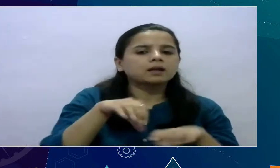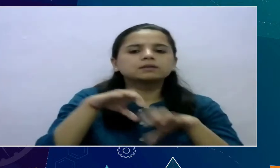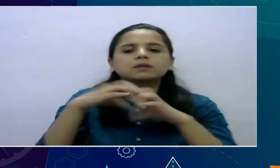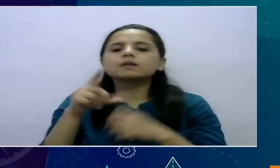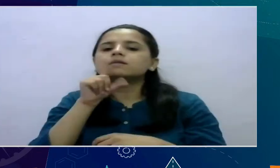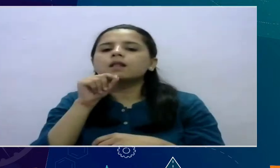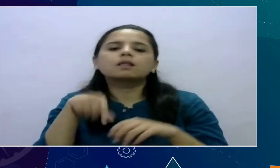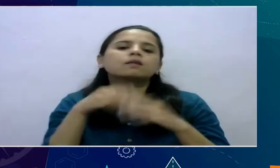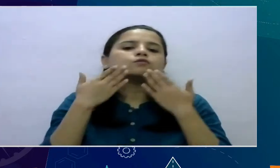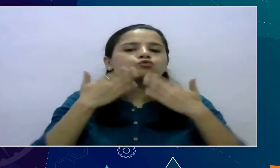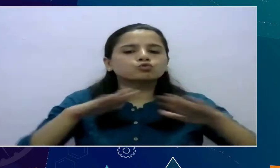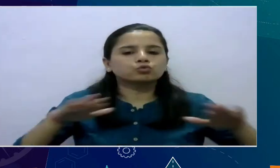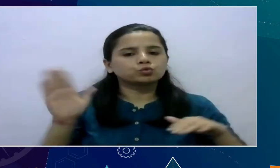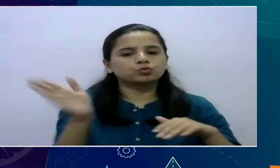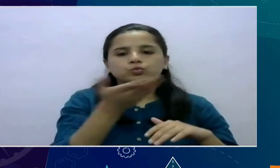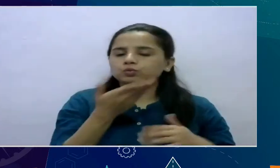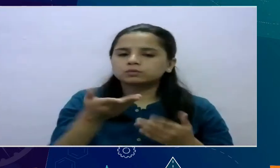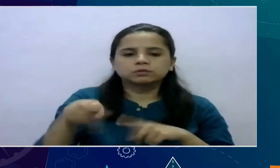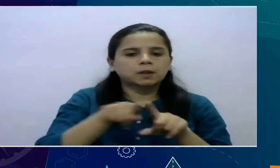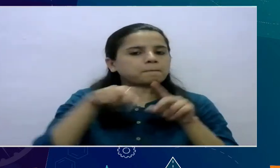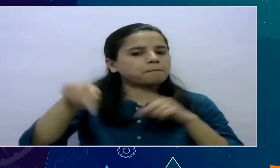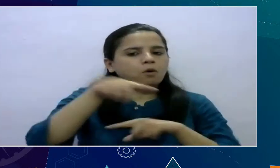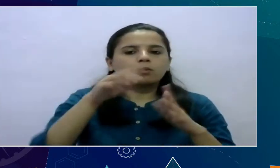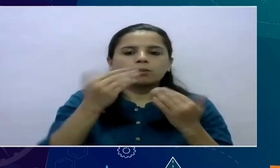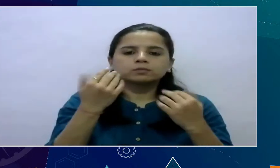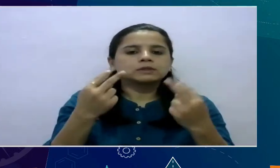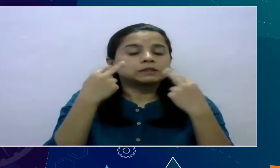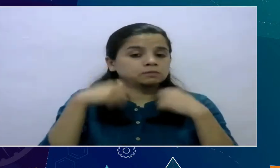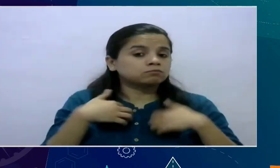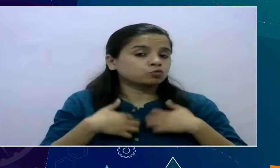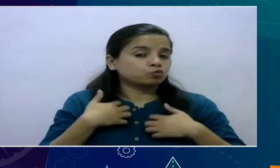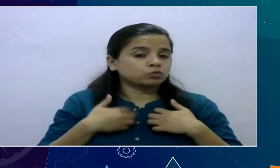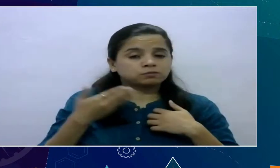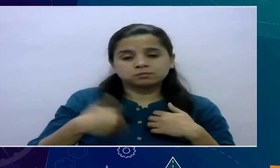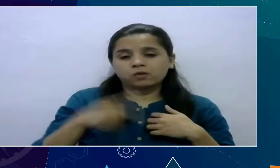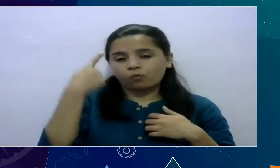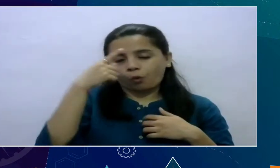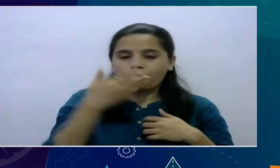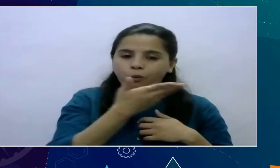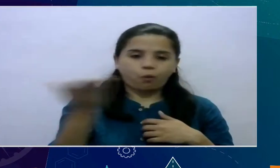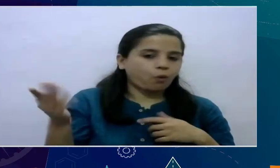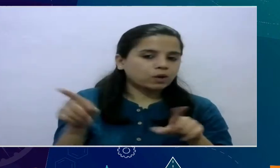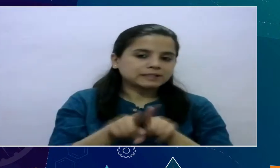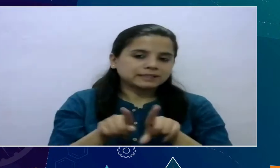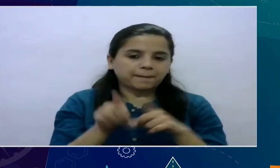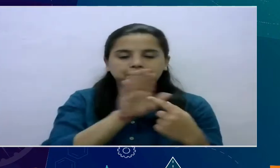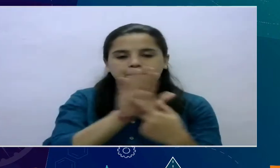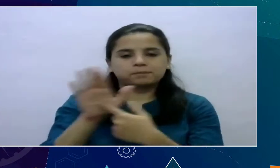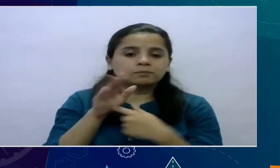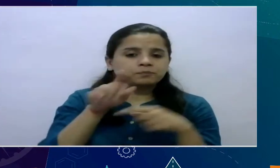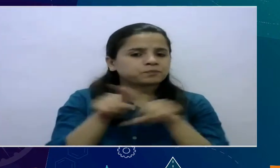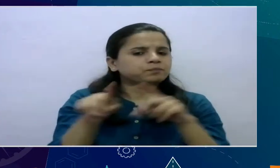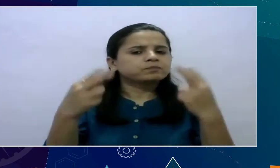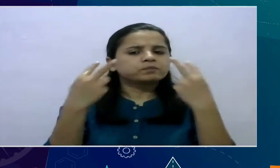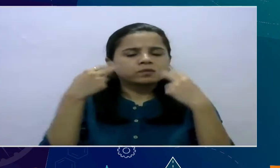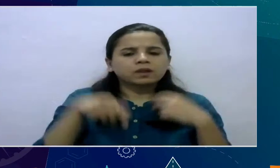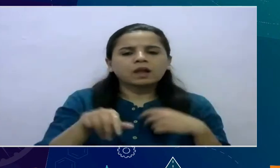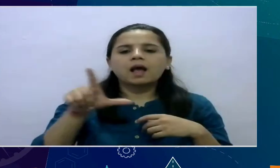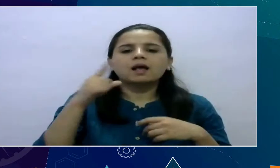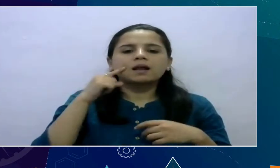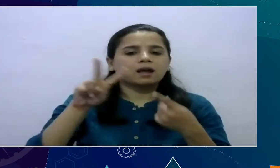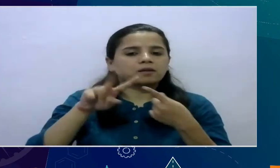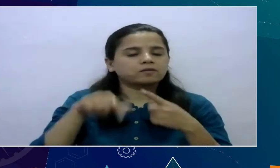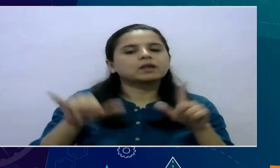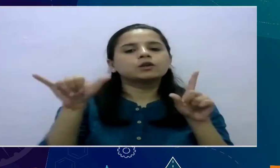students, this session is going to be very, very interesting for all of you. And you're also watching us live on our YouTube